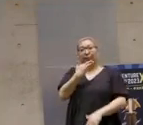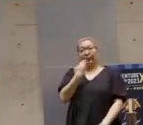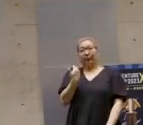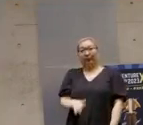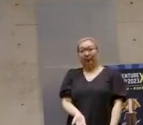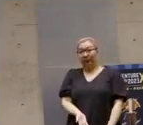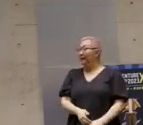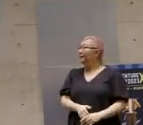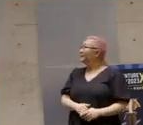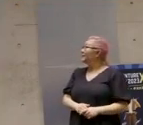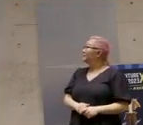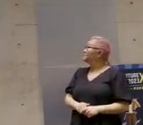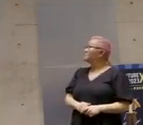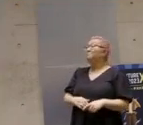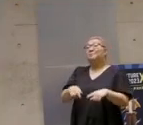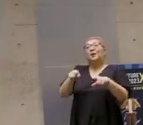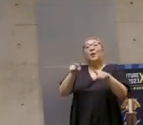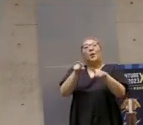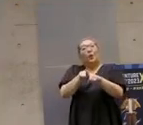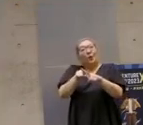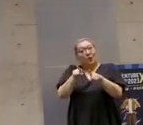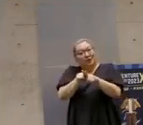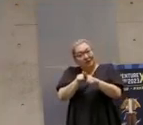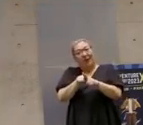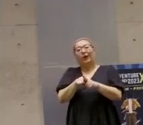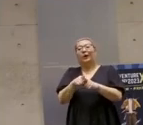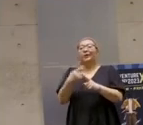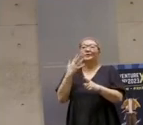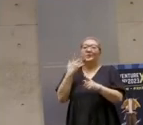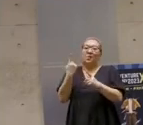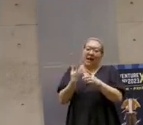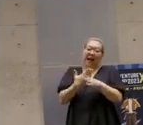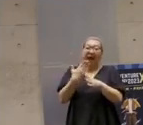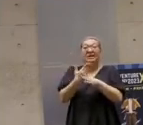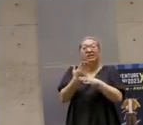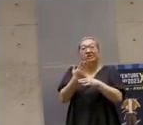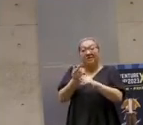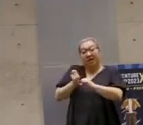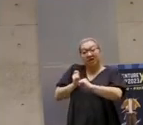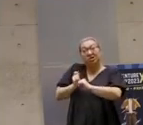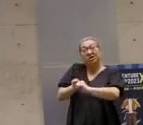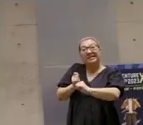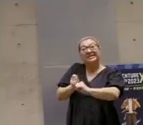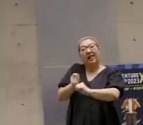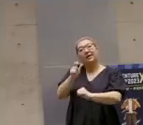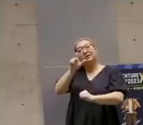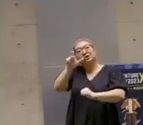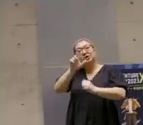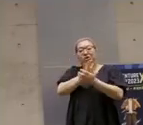chisel is not spelt with a Z. My spelling was absolutely terrible. We became